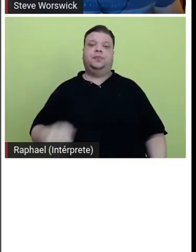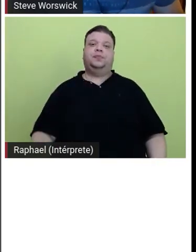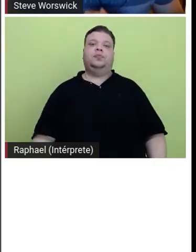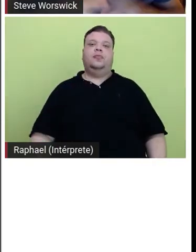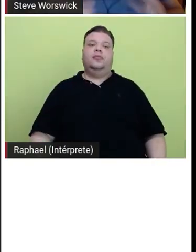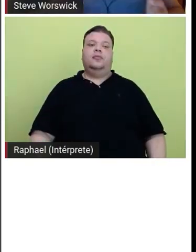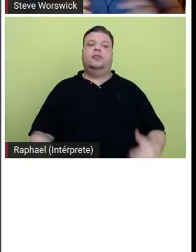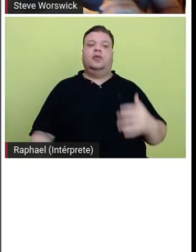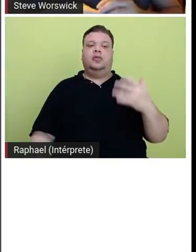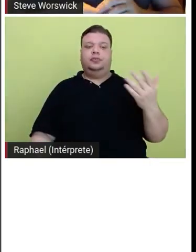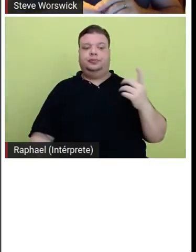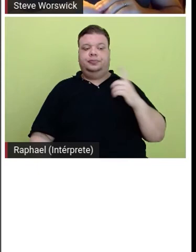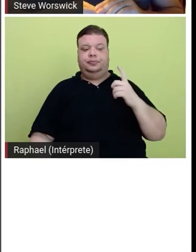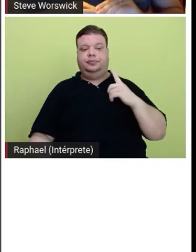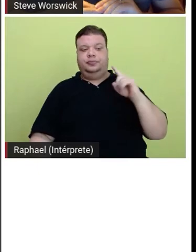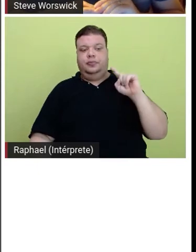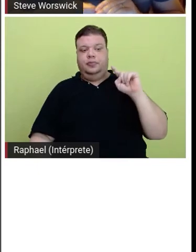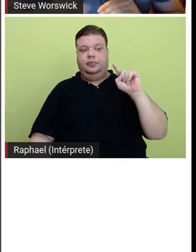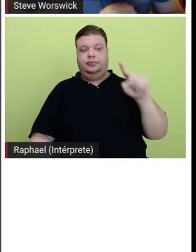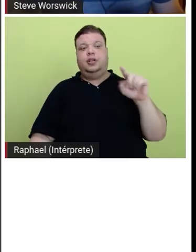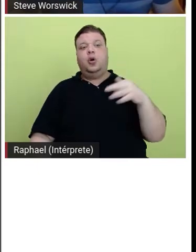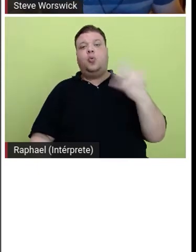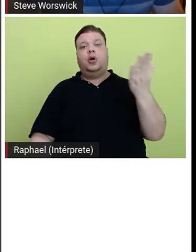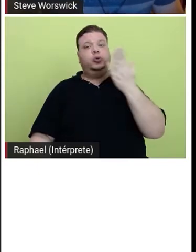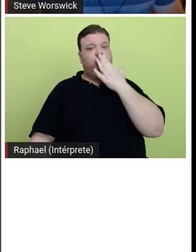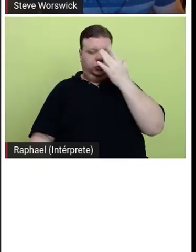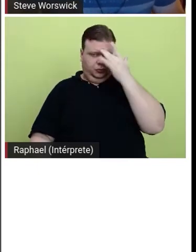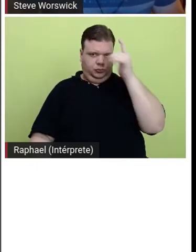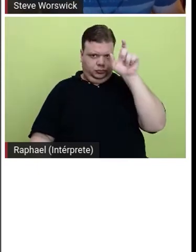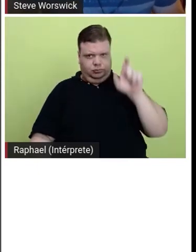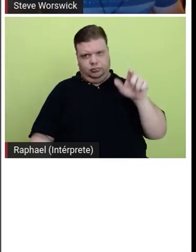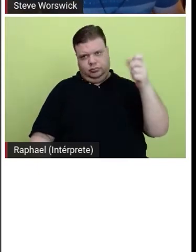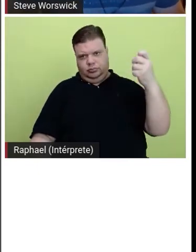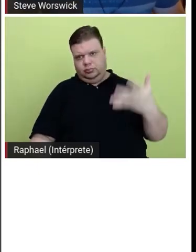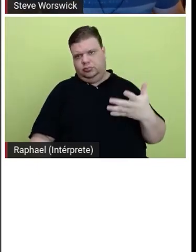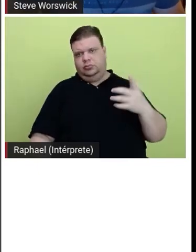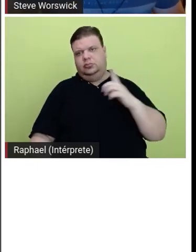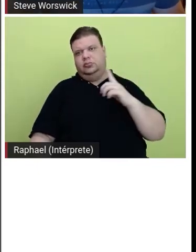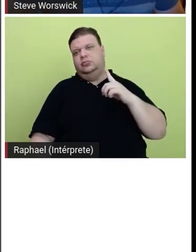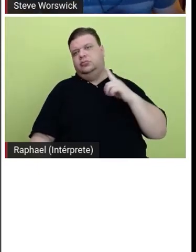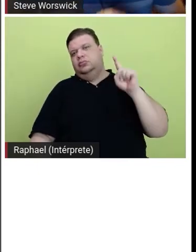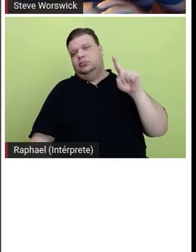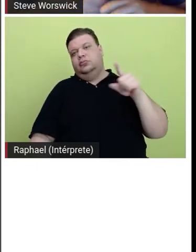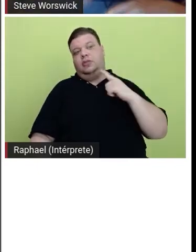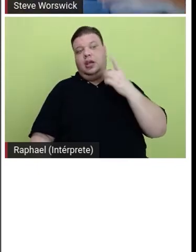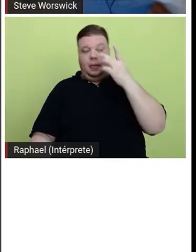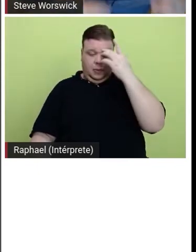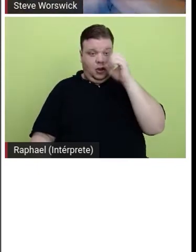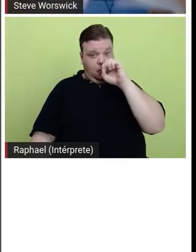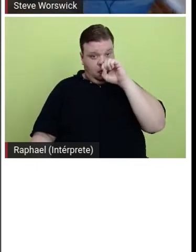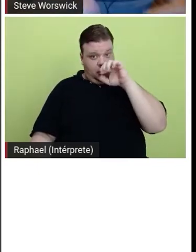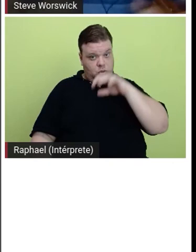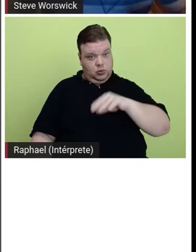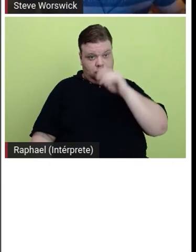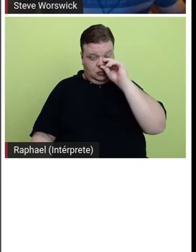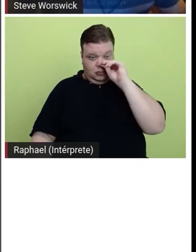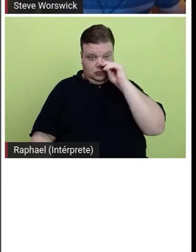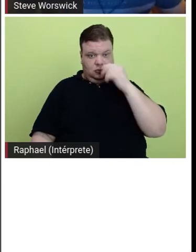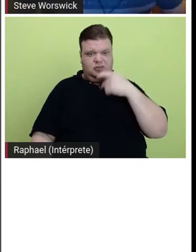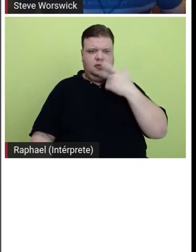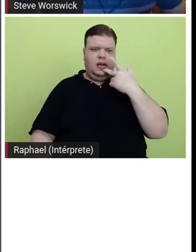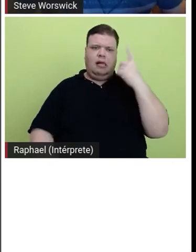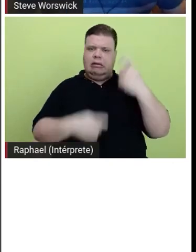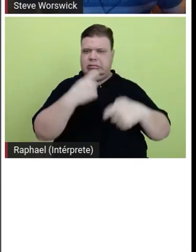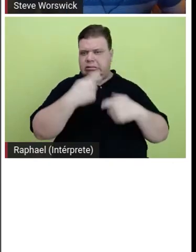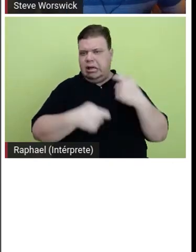are general users. They'll know it doesn't have a favourite pizza and it doesn't watch sport, but they get themselves drawn into the